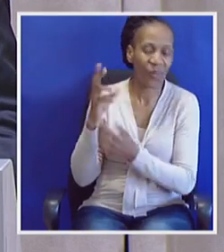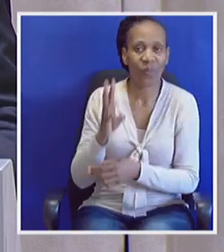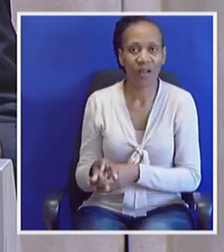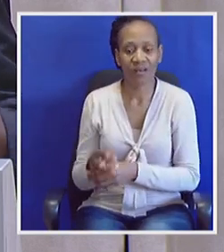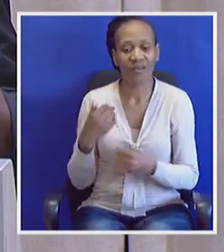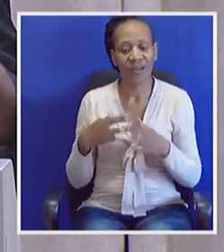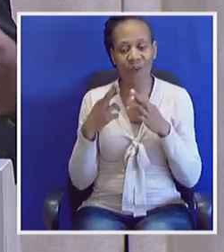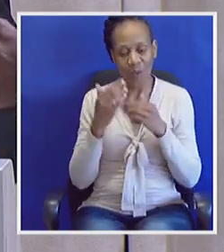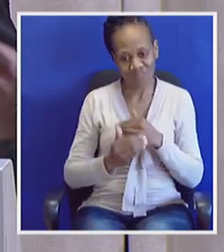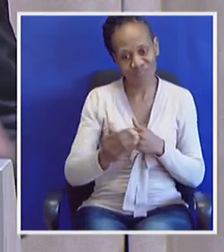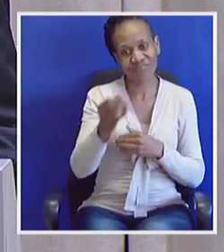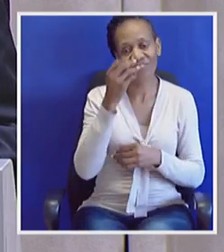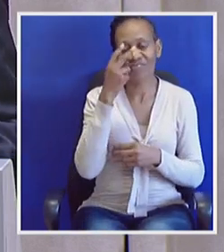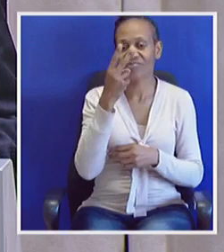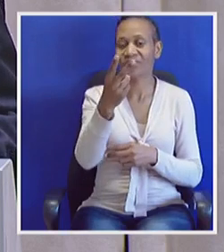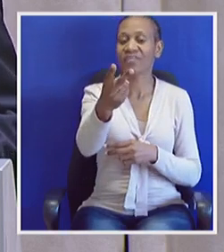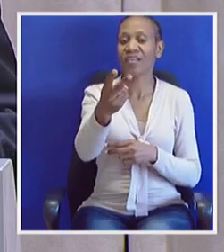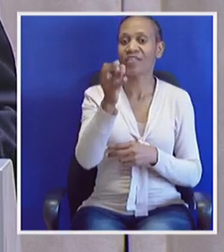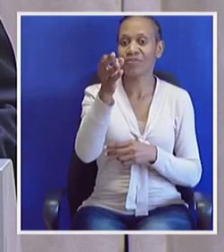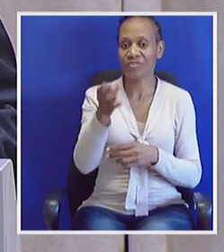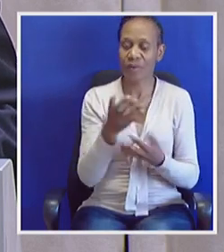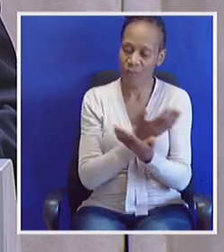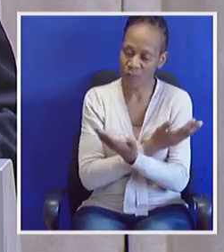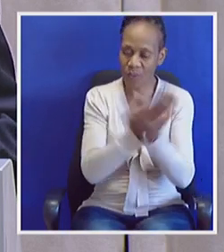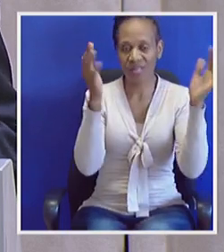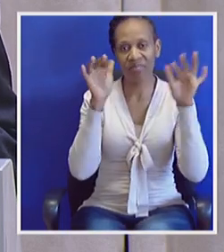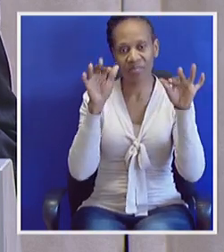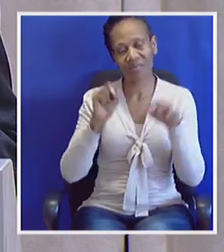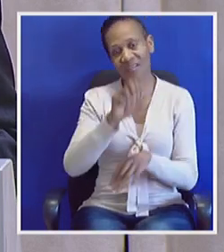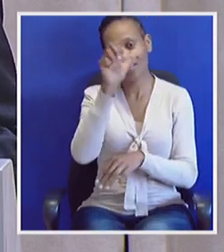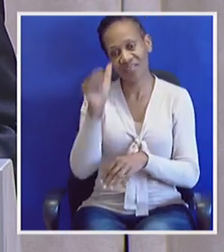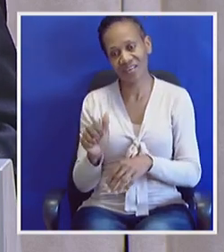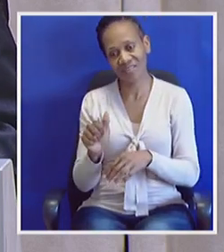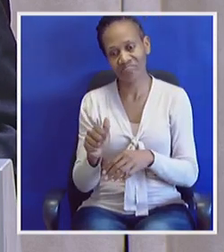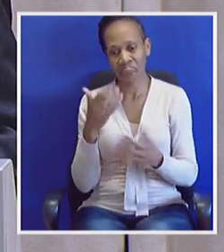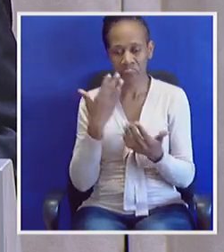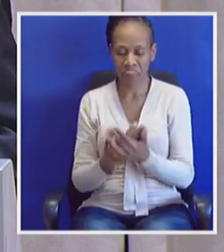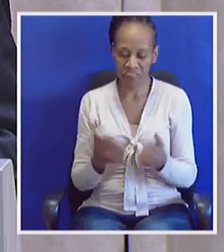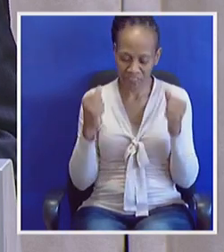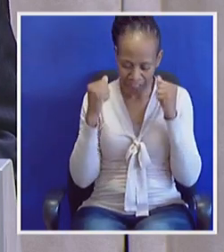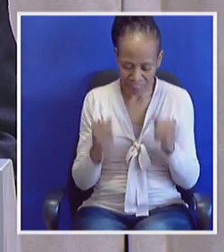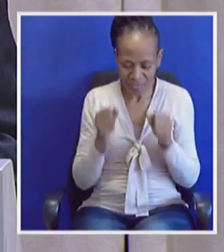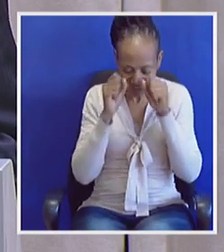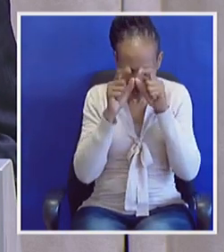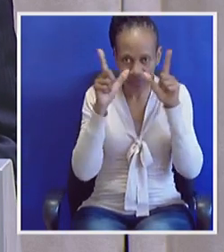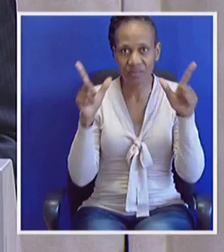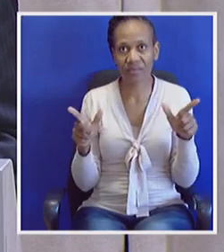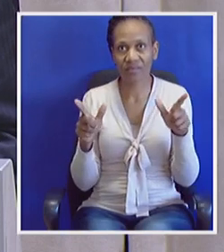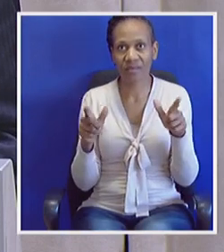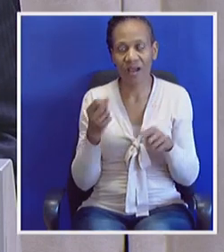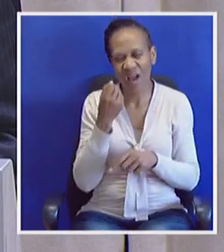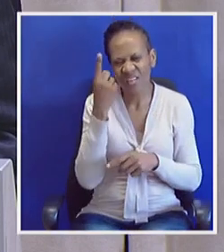day when all of us as South Africans will have really come to grips with the scourge